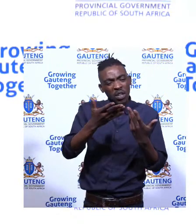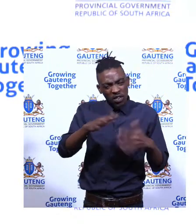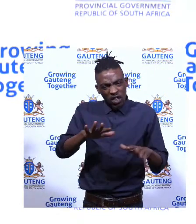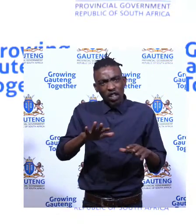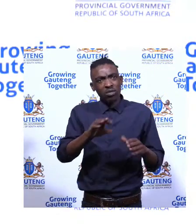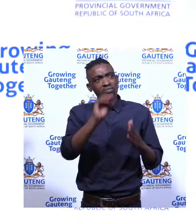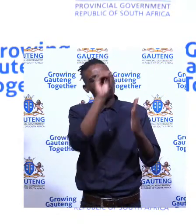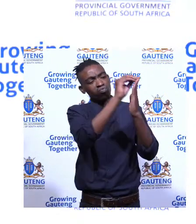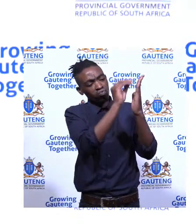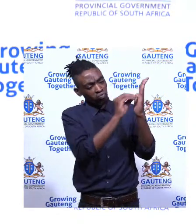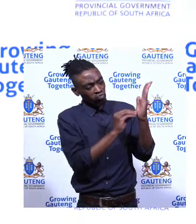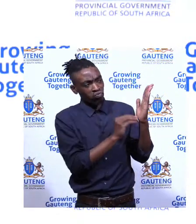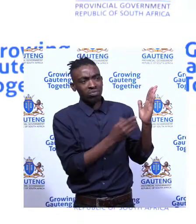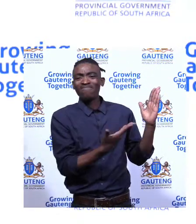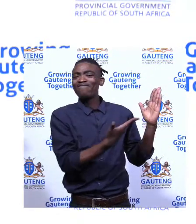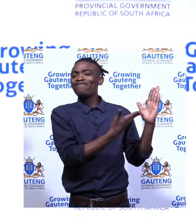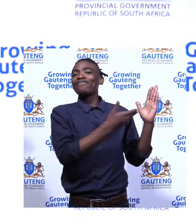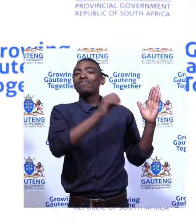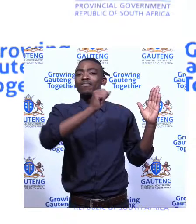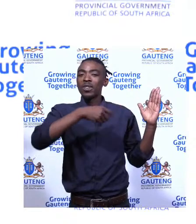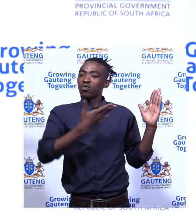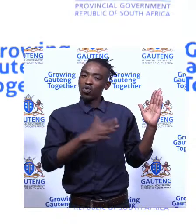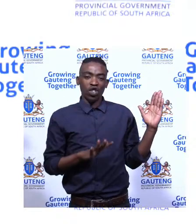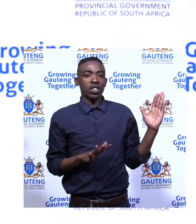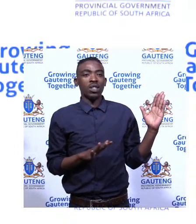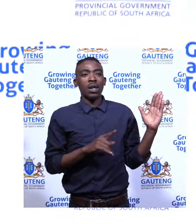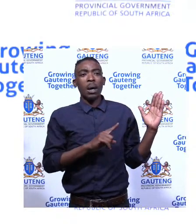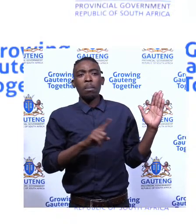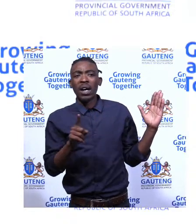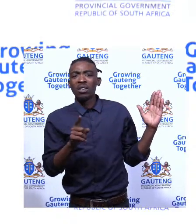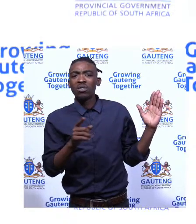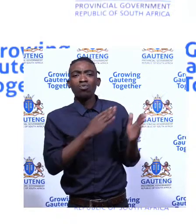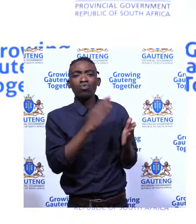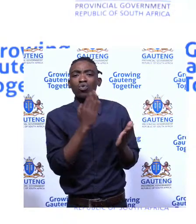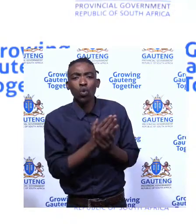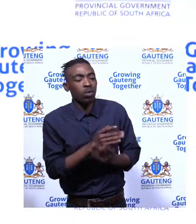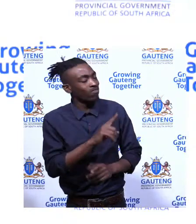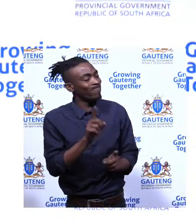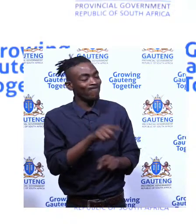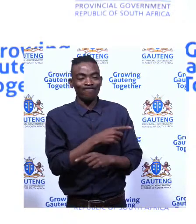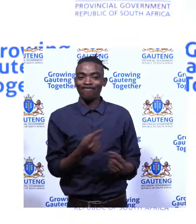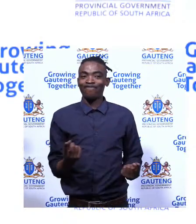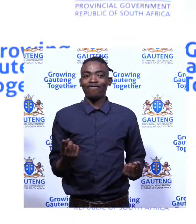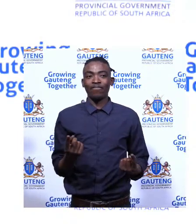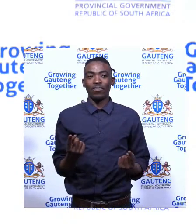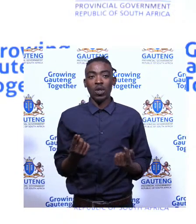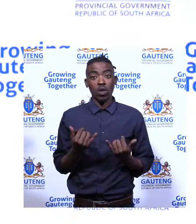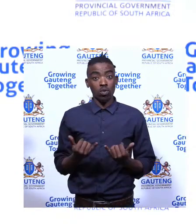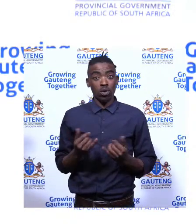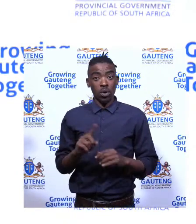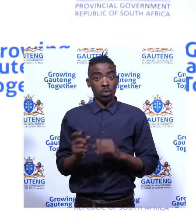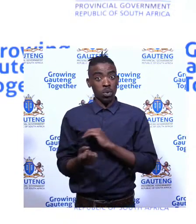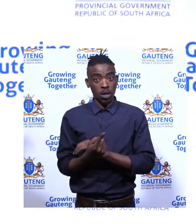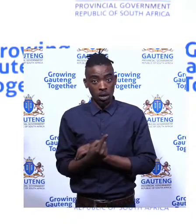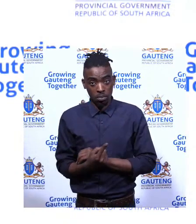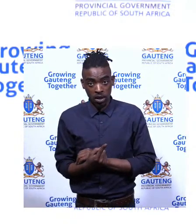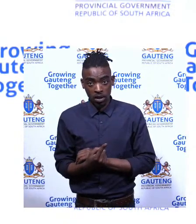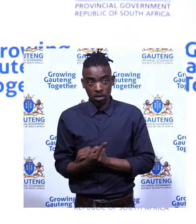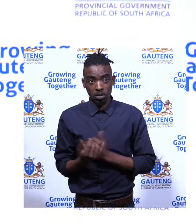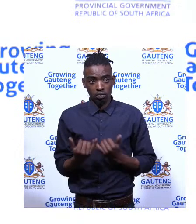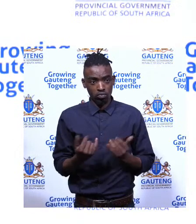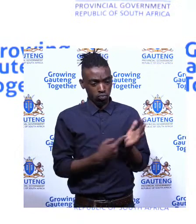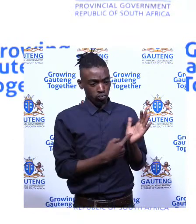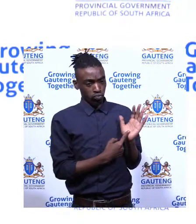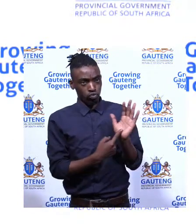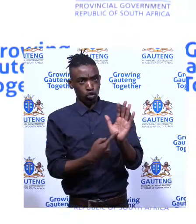national level, but I think the unique thing about this presentation and the whole presentations that will be taking part in today's session is that we're actually